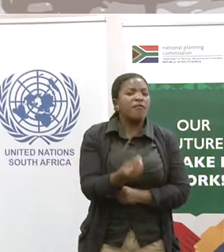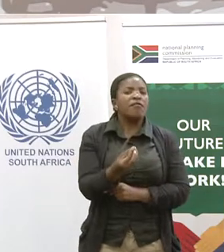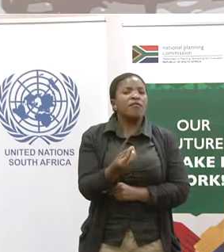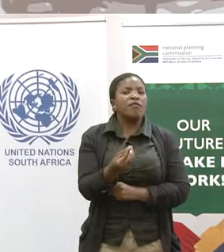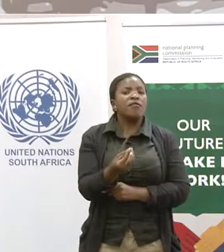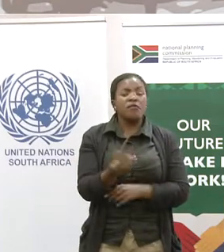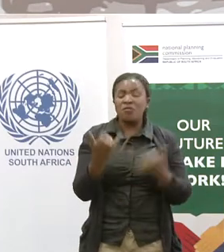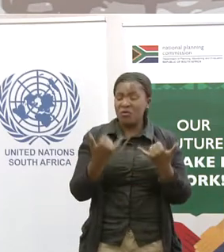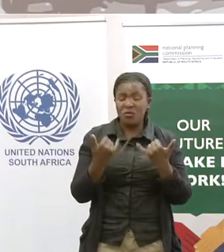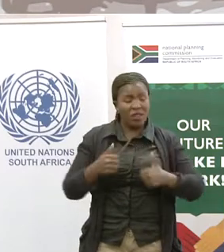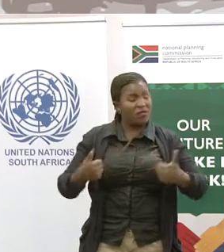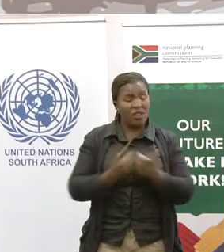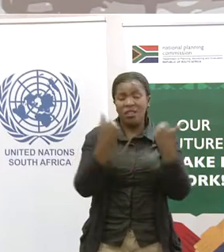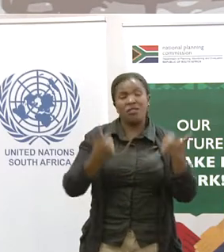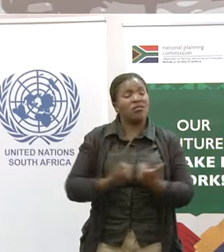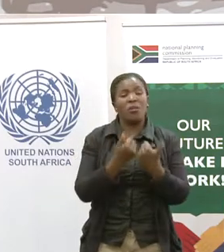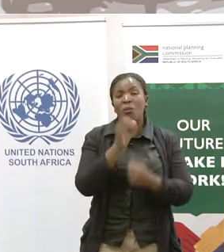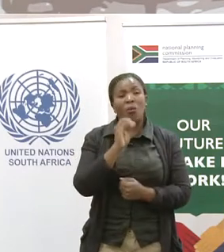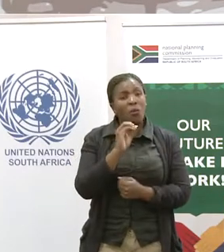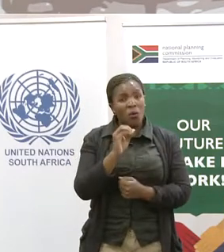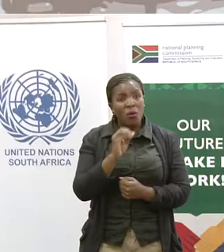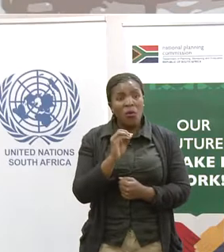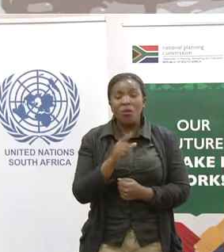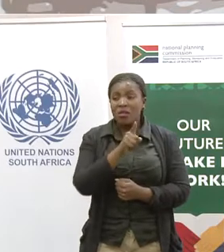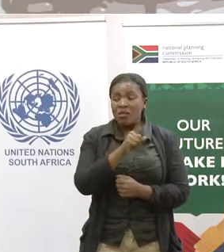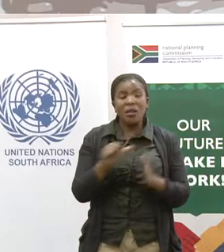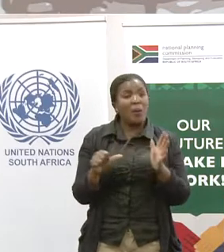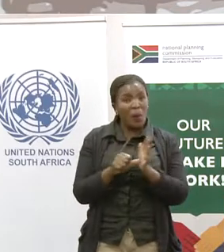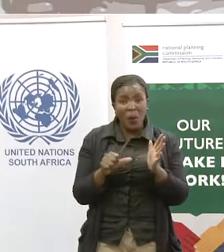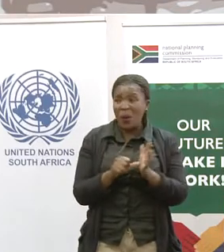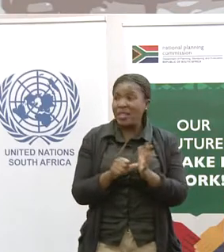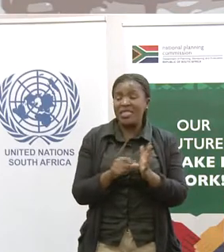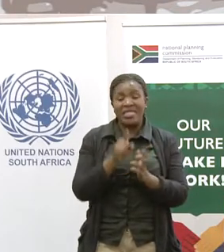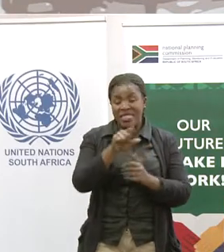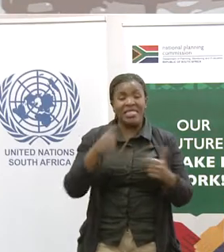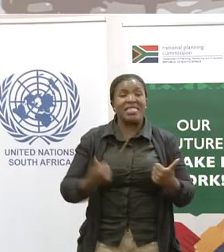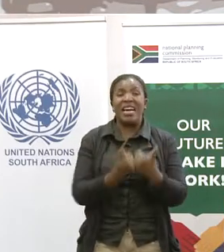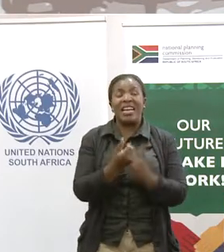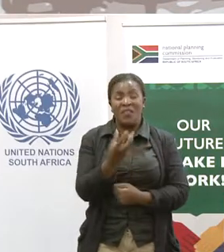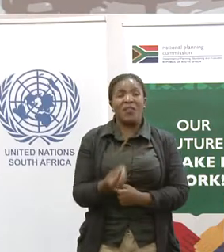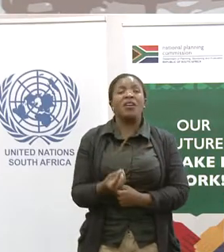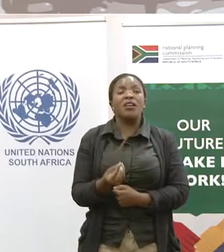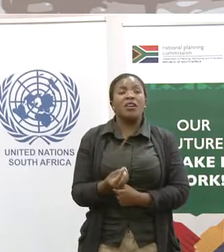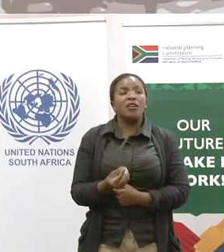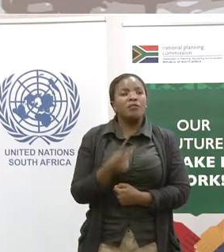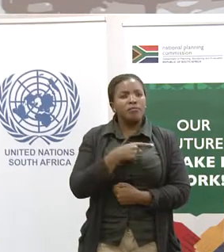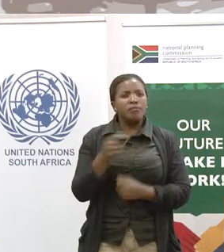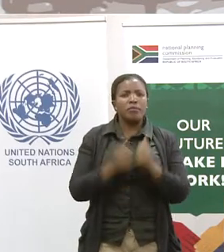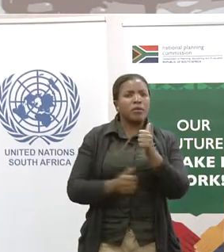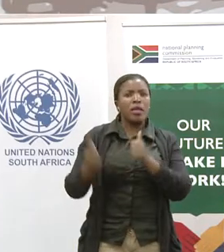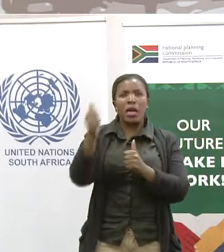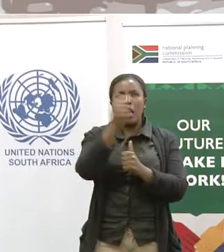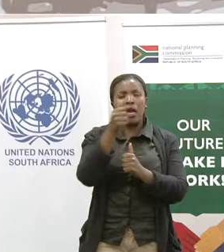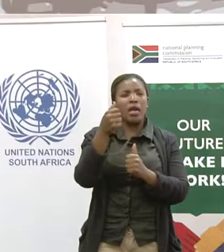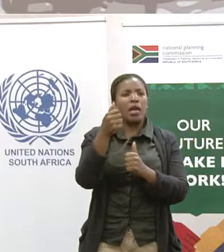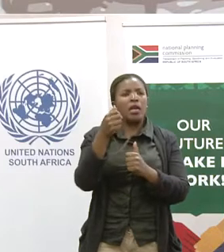one of today's most critical and indeed most complex human rights challenge. The Office of the High Commissioner for Human